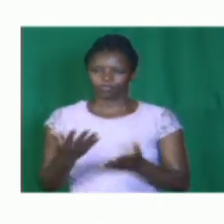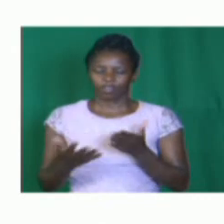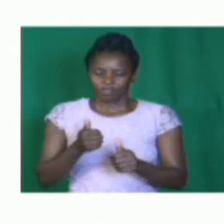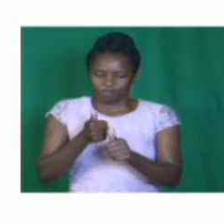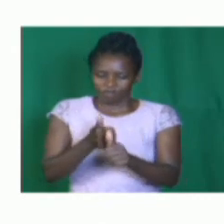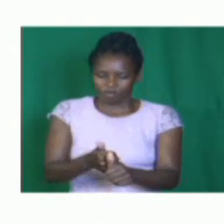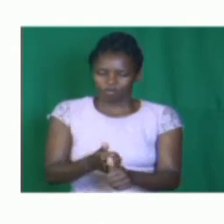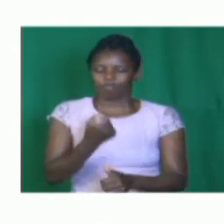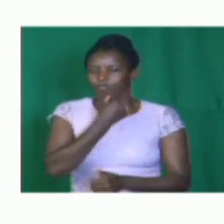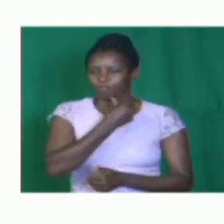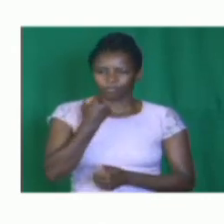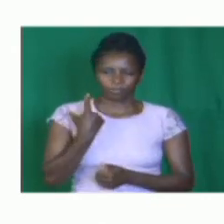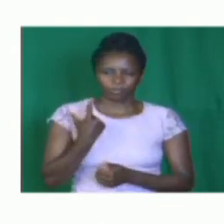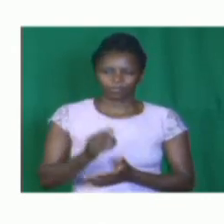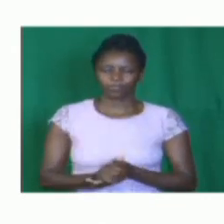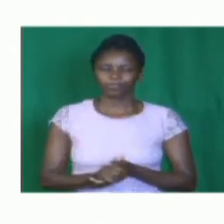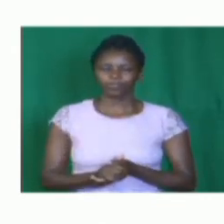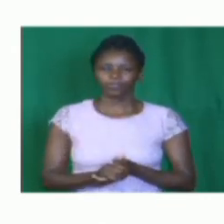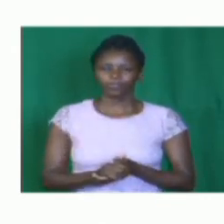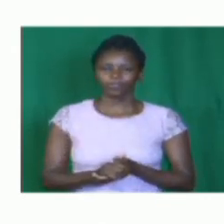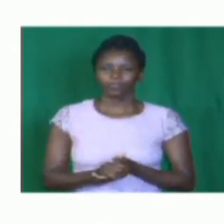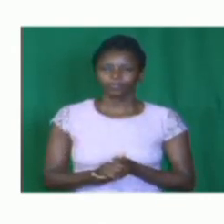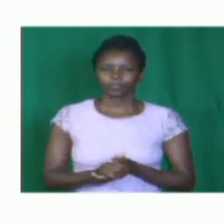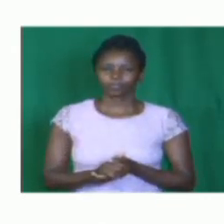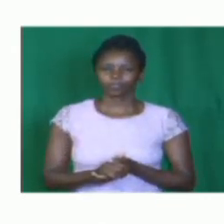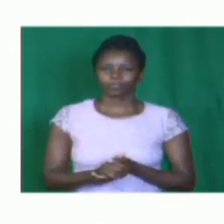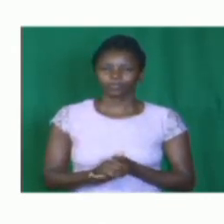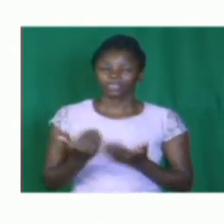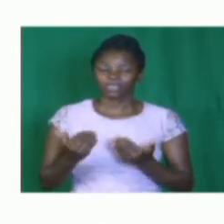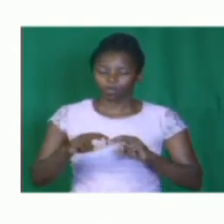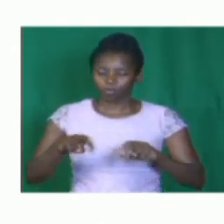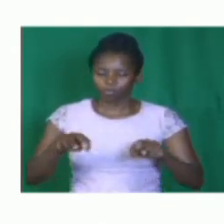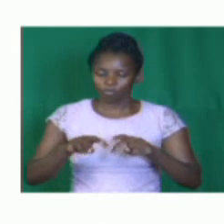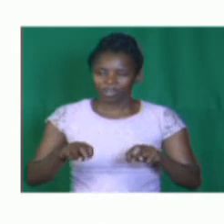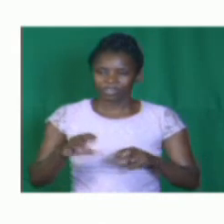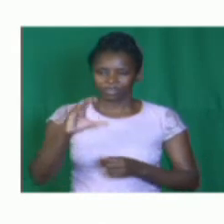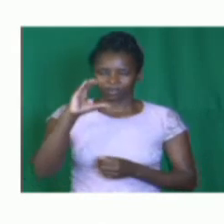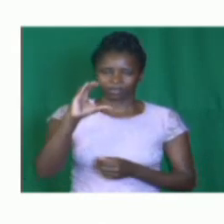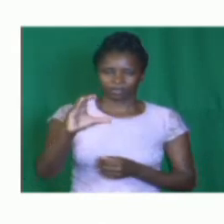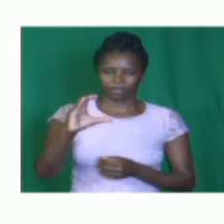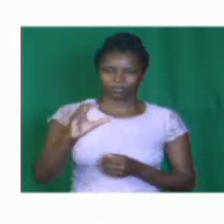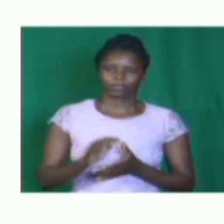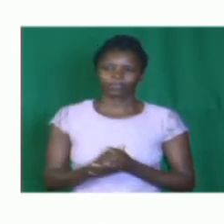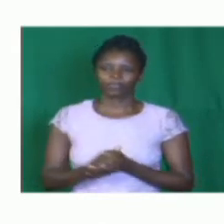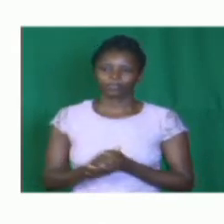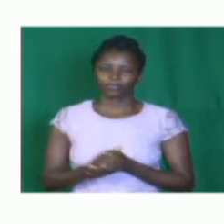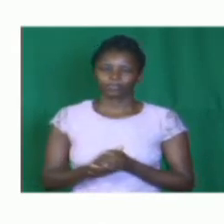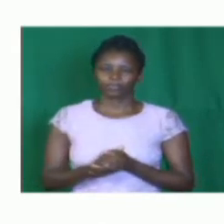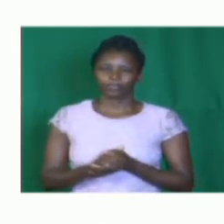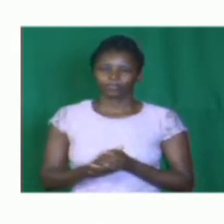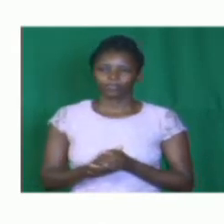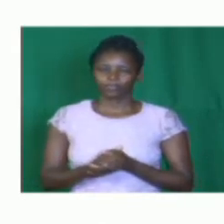substitution, and in doing that we should be able to find c, and by so doing